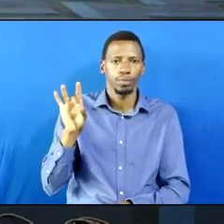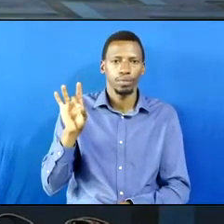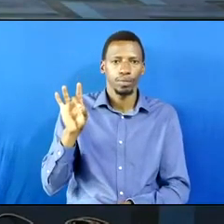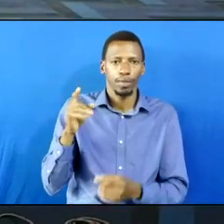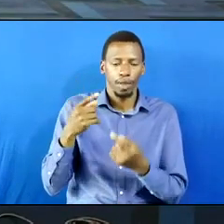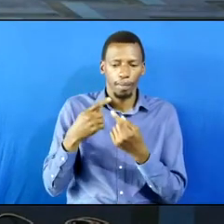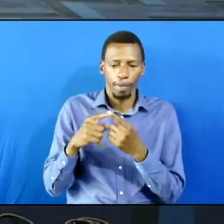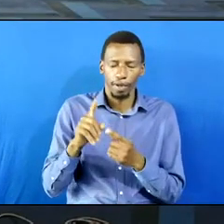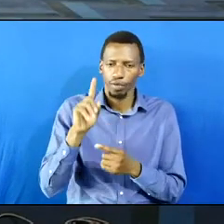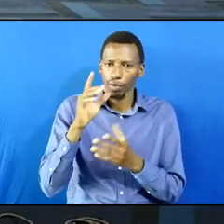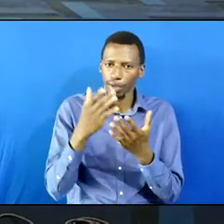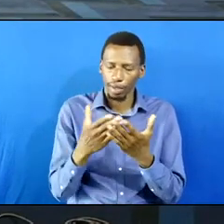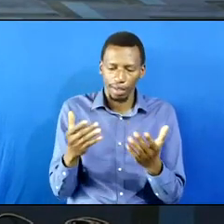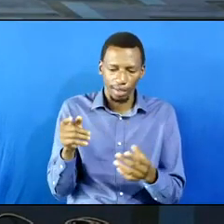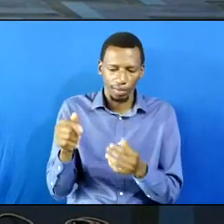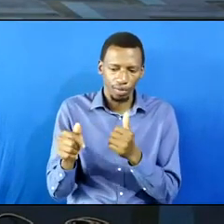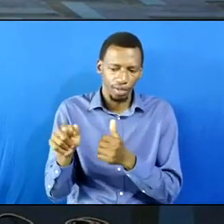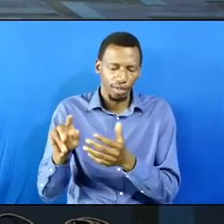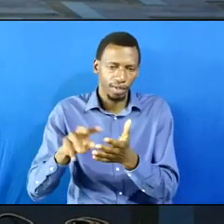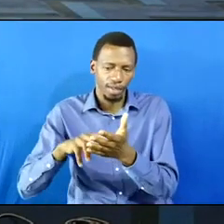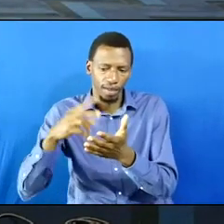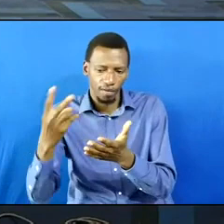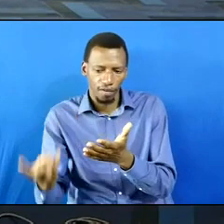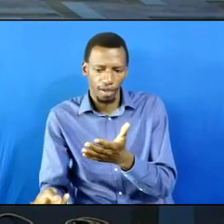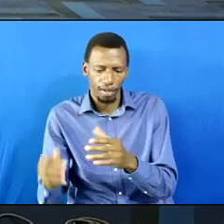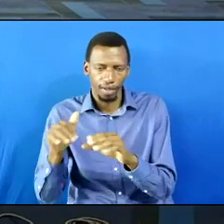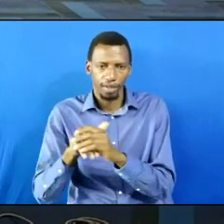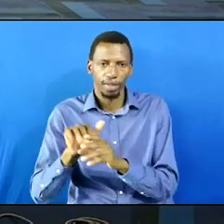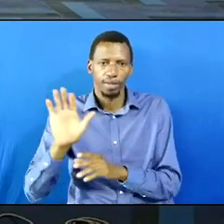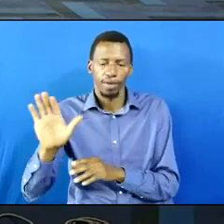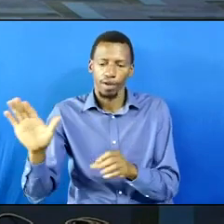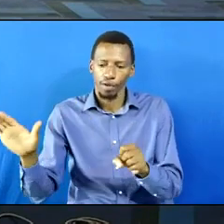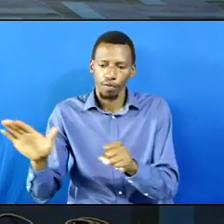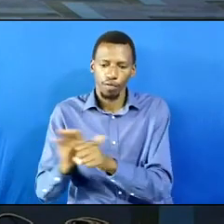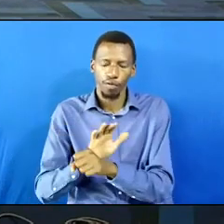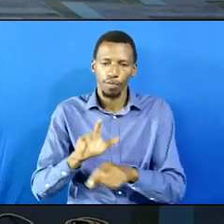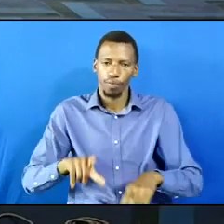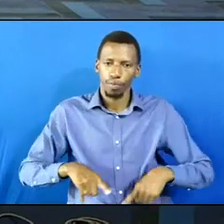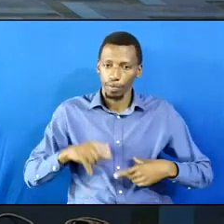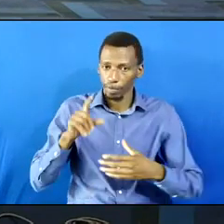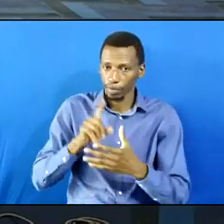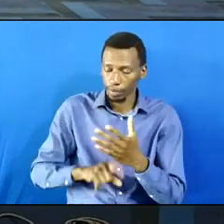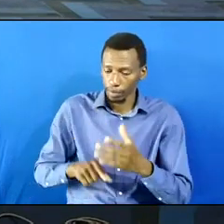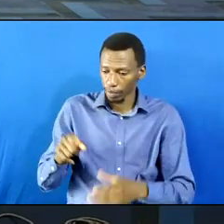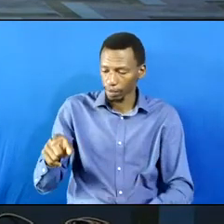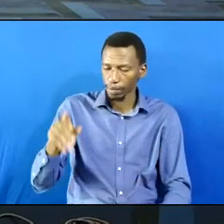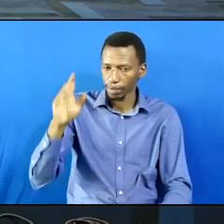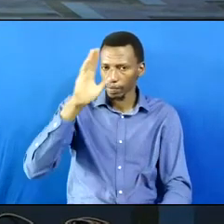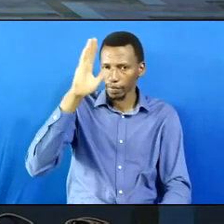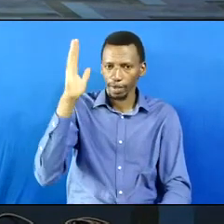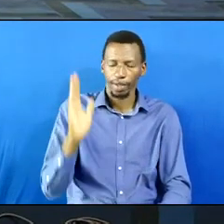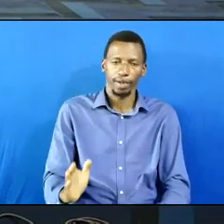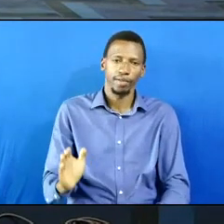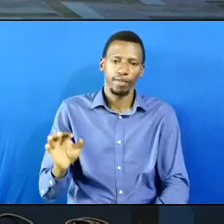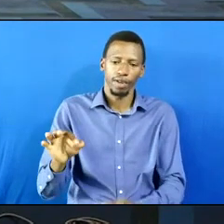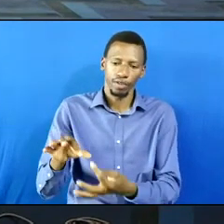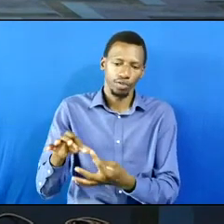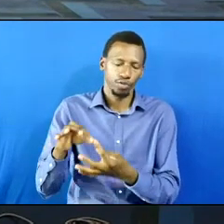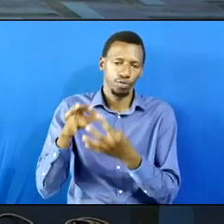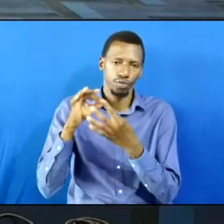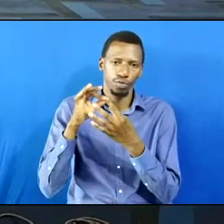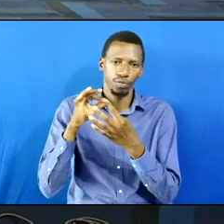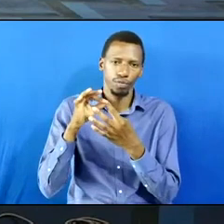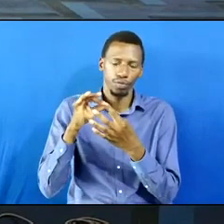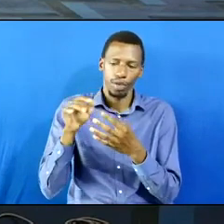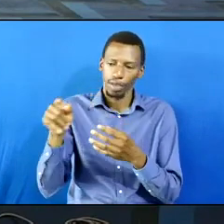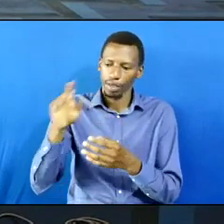But one thing he fails to do in his entire life, he never chose Jesus